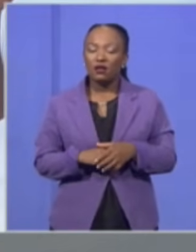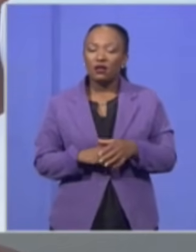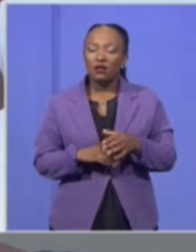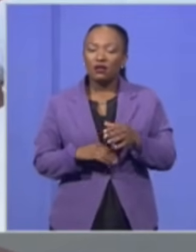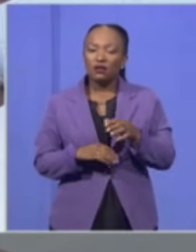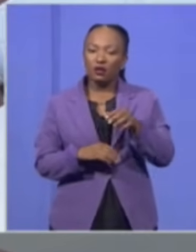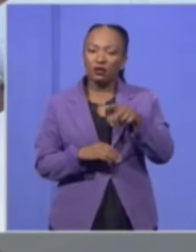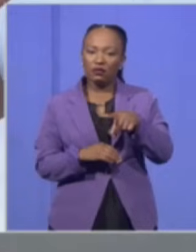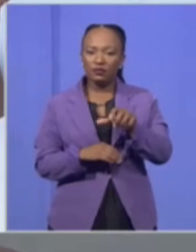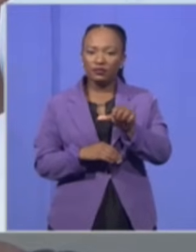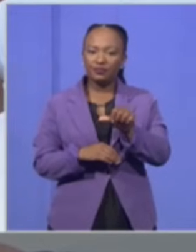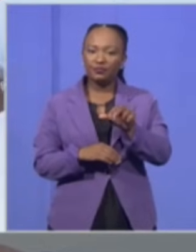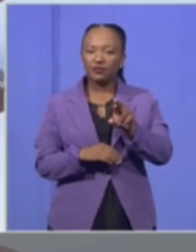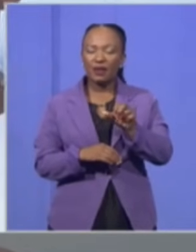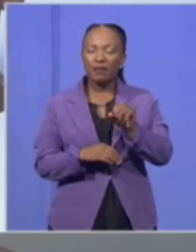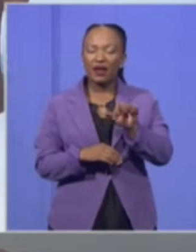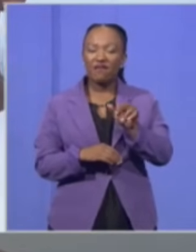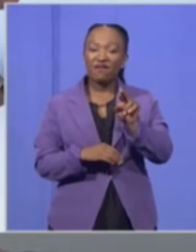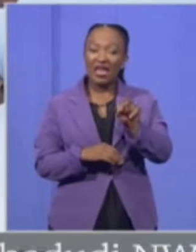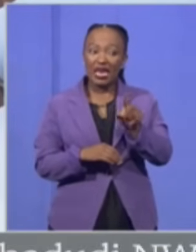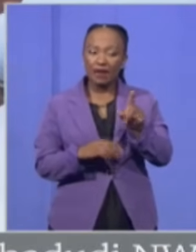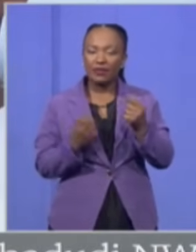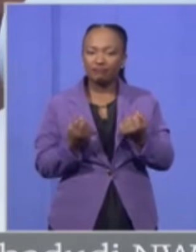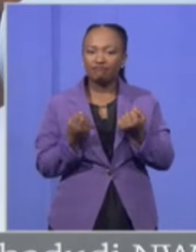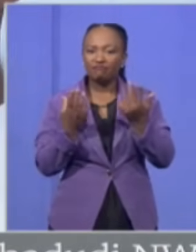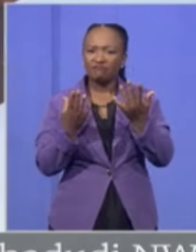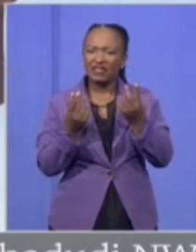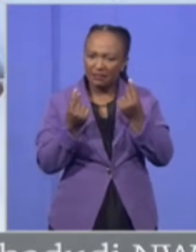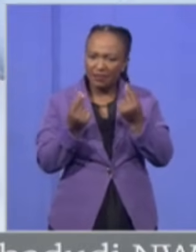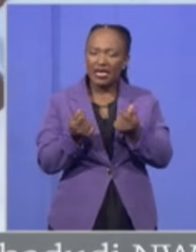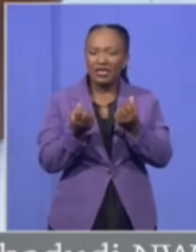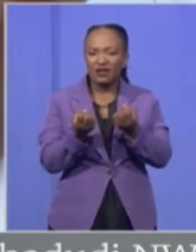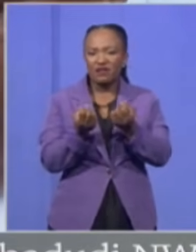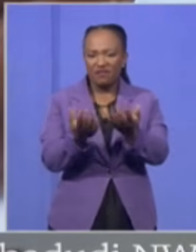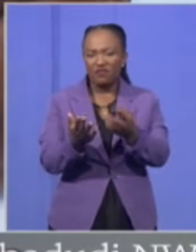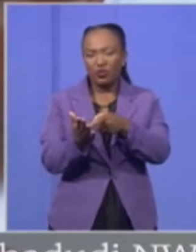paraffin be supplied with such immediately.